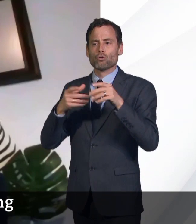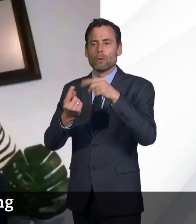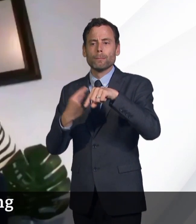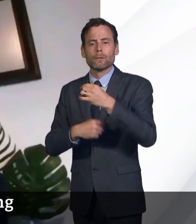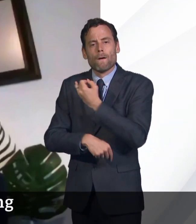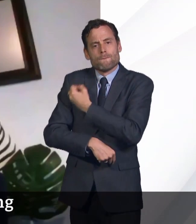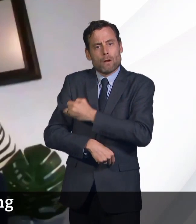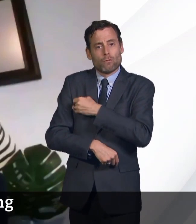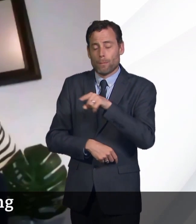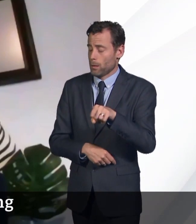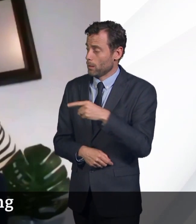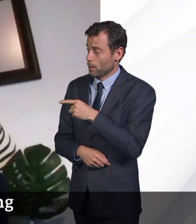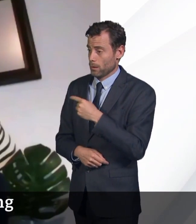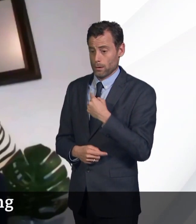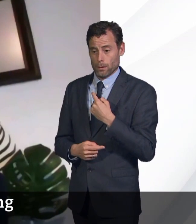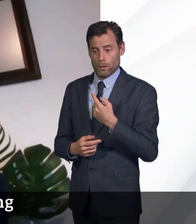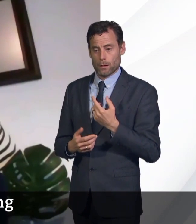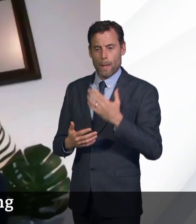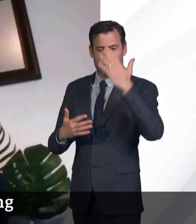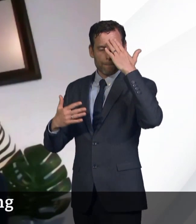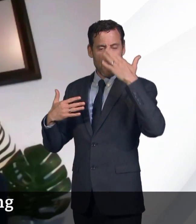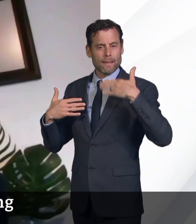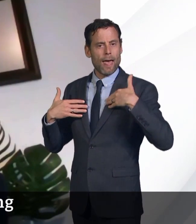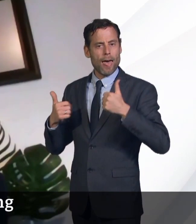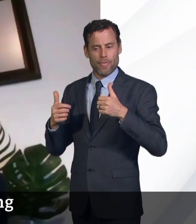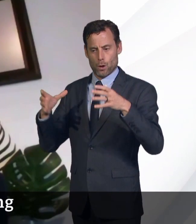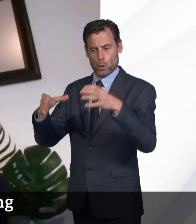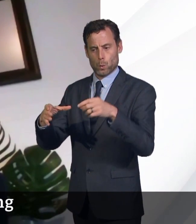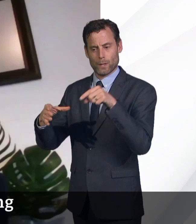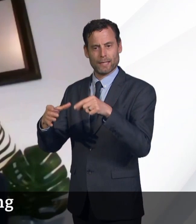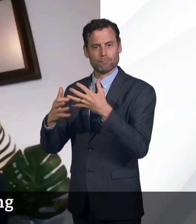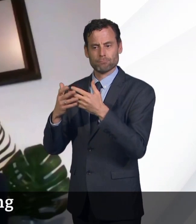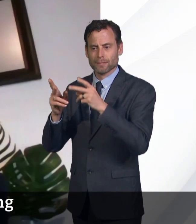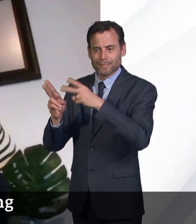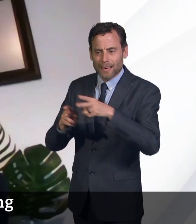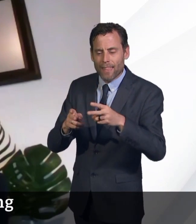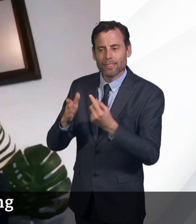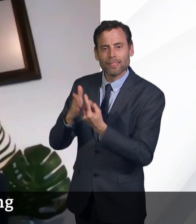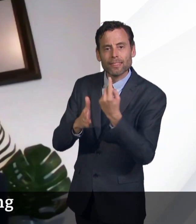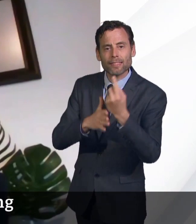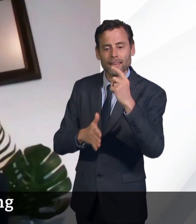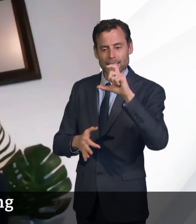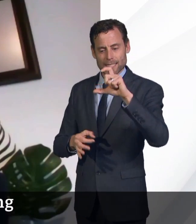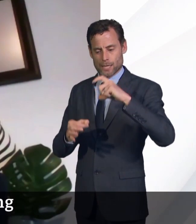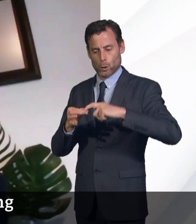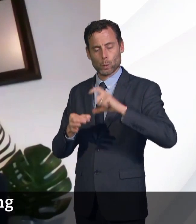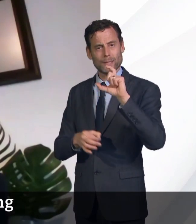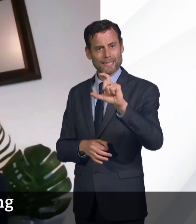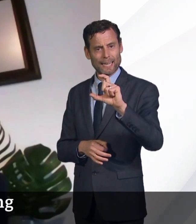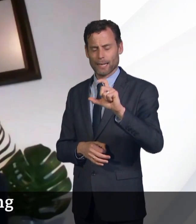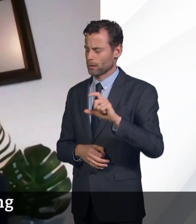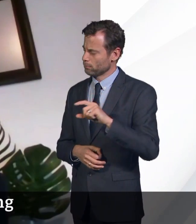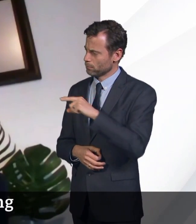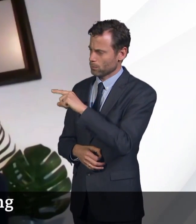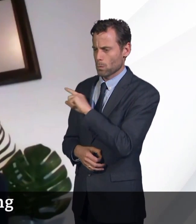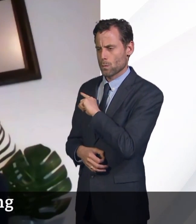today on new deaths in mental health units published by the CQC. Why has NHS England